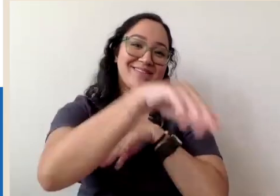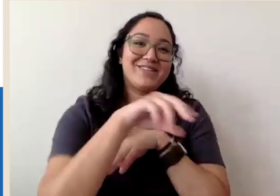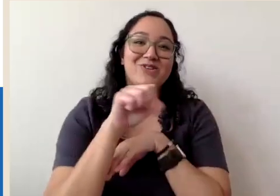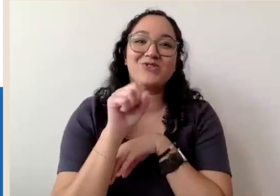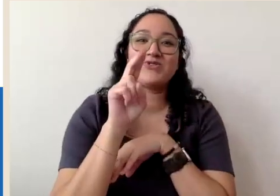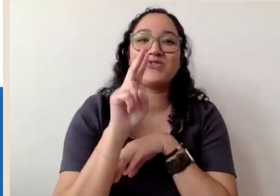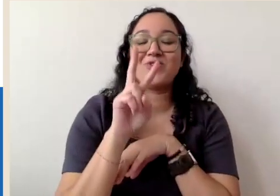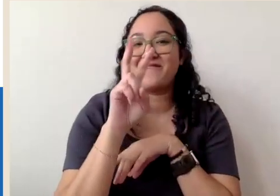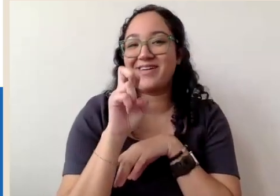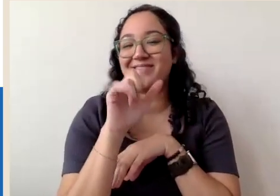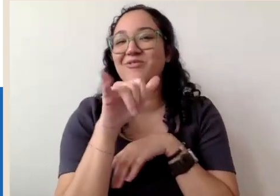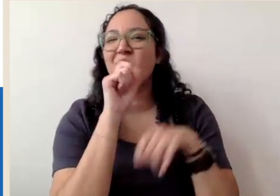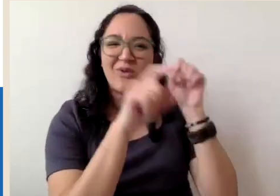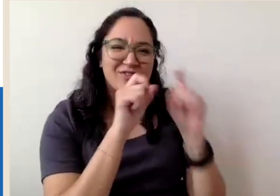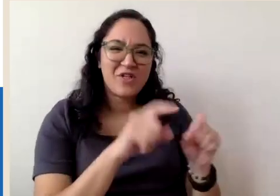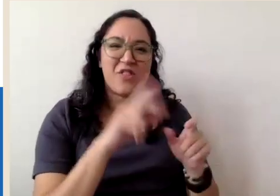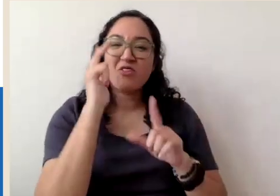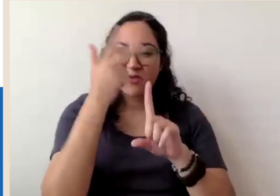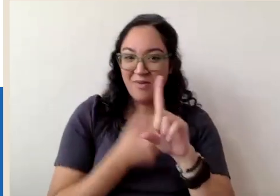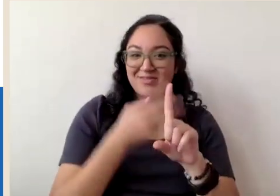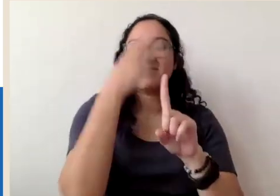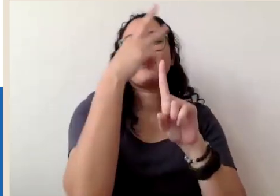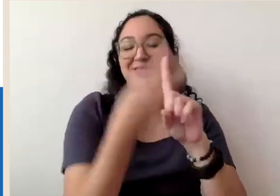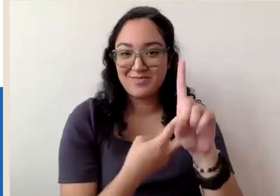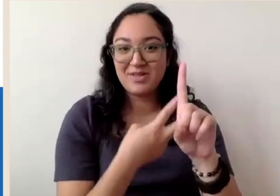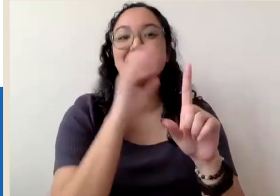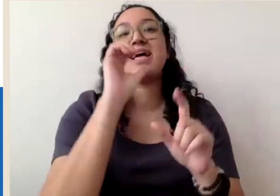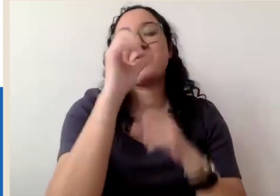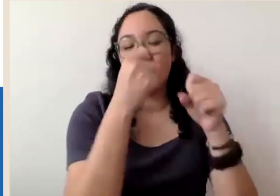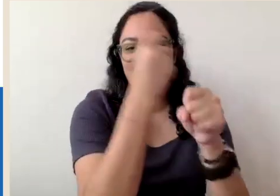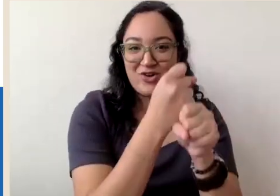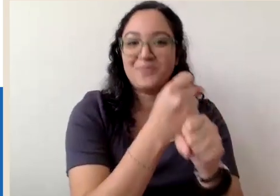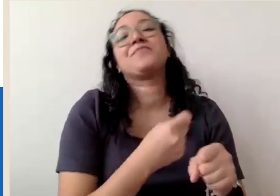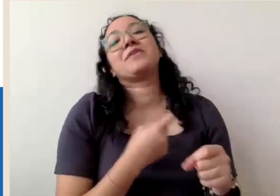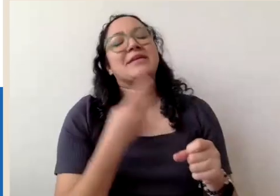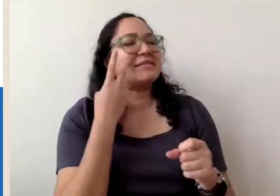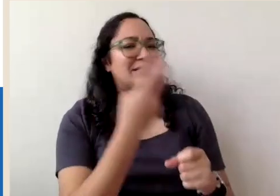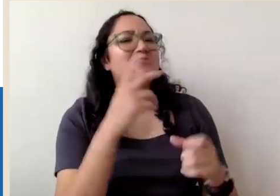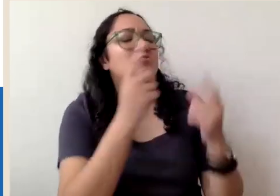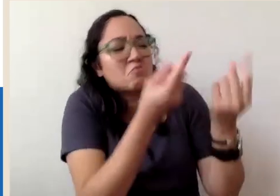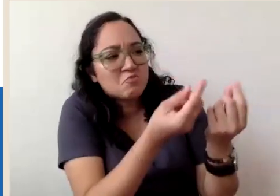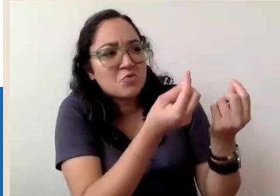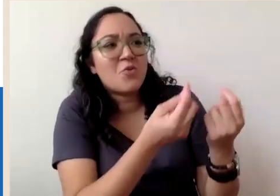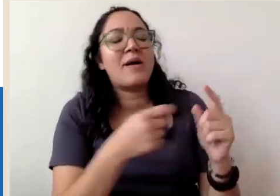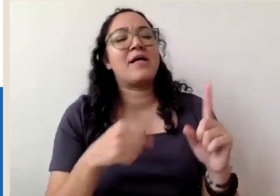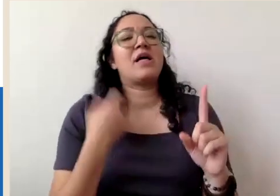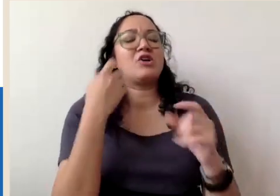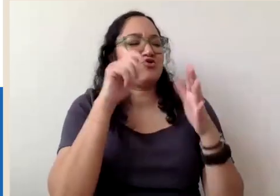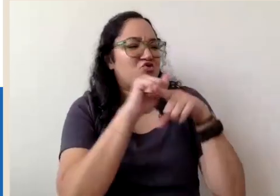once training has been completed, 3 months out, 6 months out, and a year out, to see what they're doing, to see what the impact of our training has